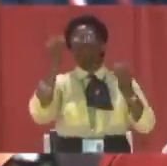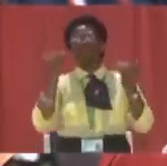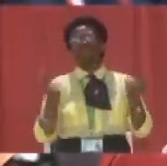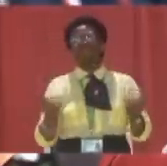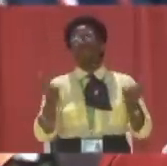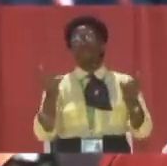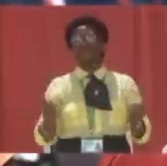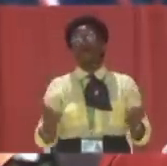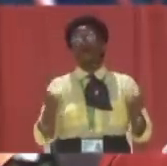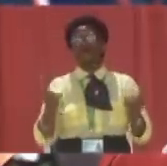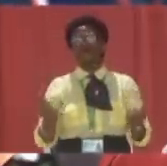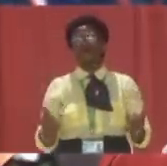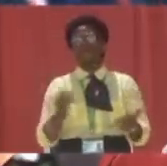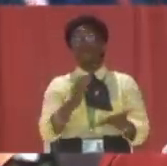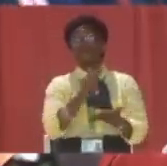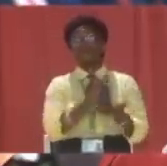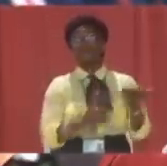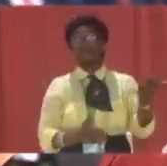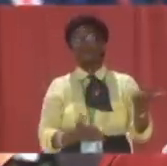Something